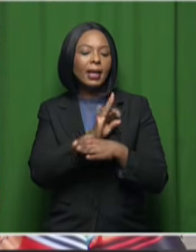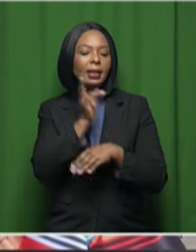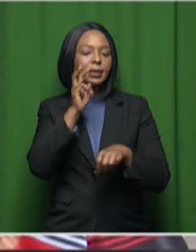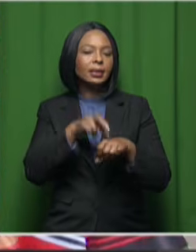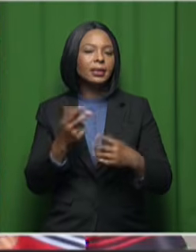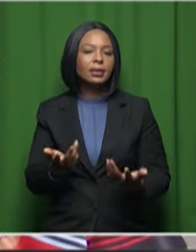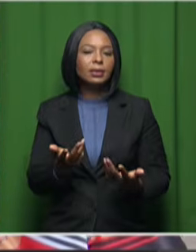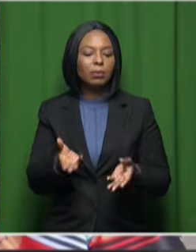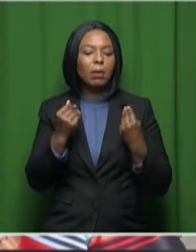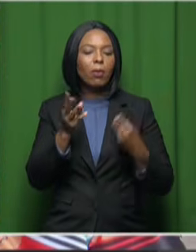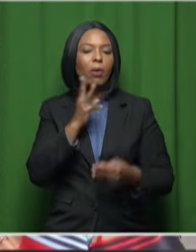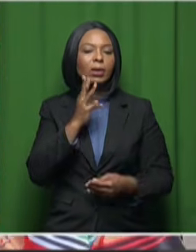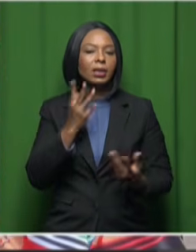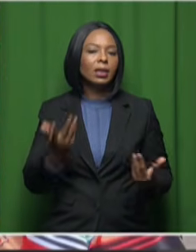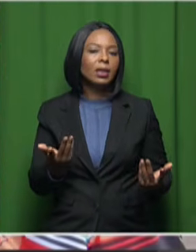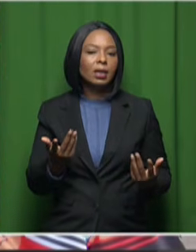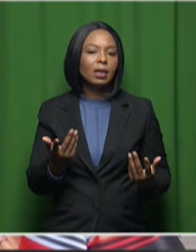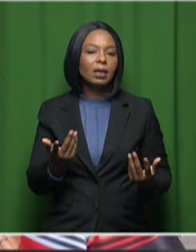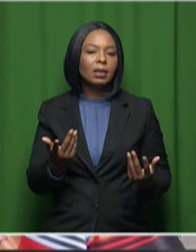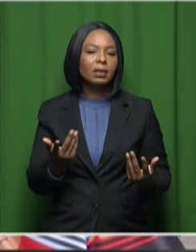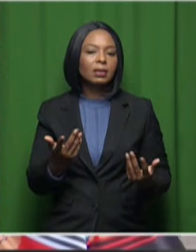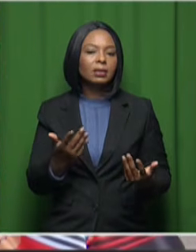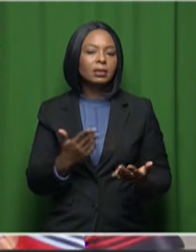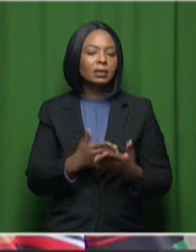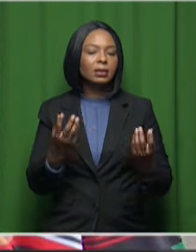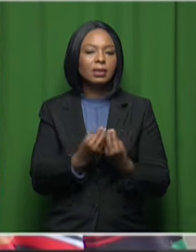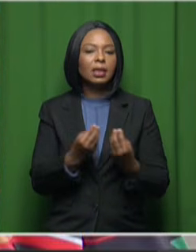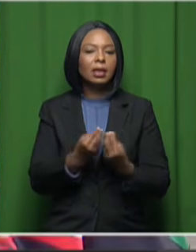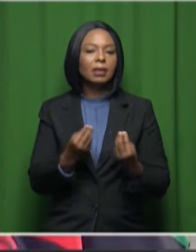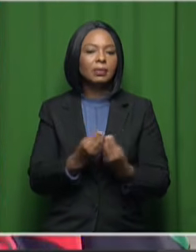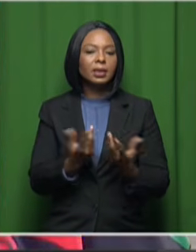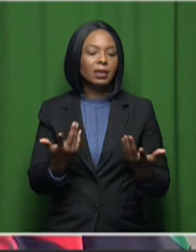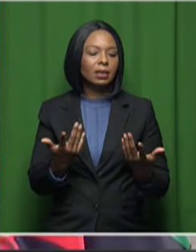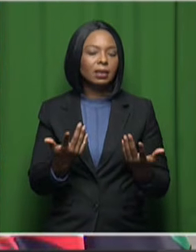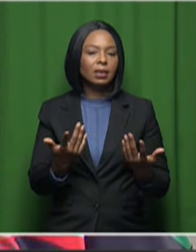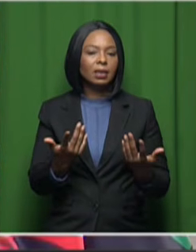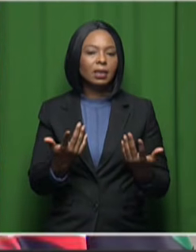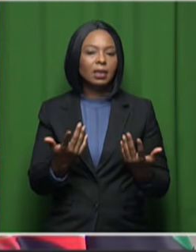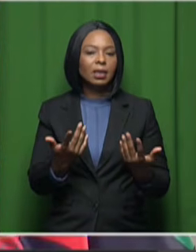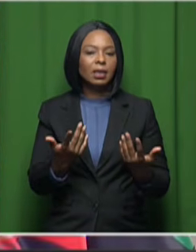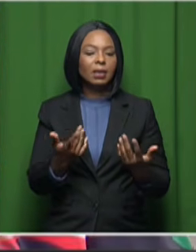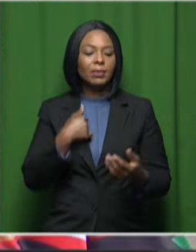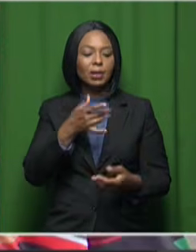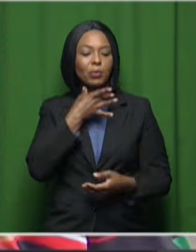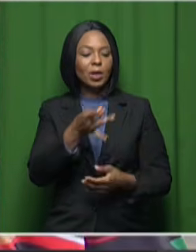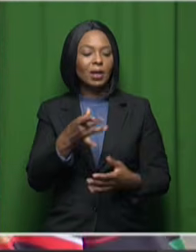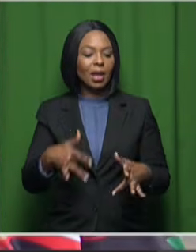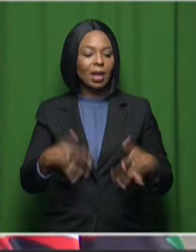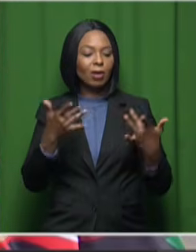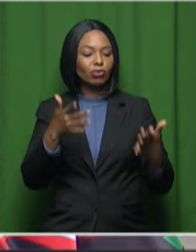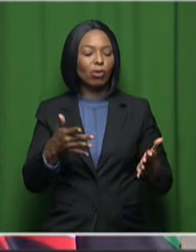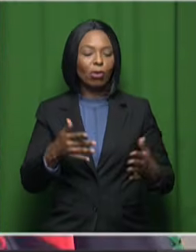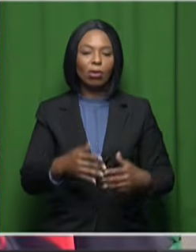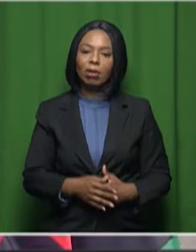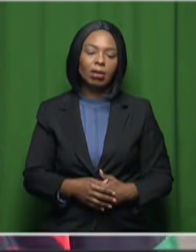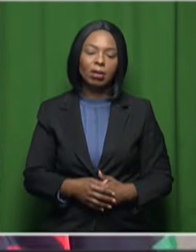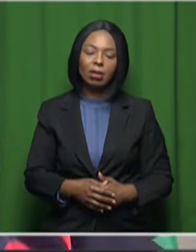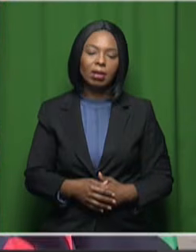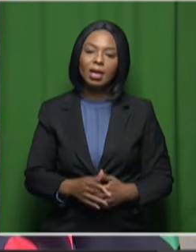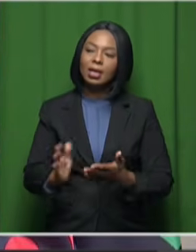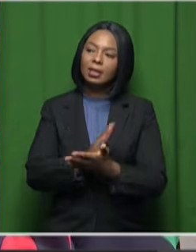the water. So it's not a life that I wanted to live for. And then there's some